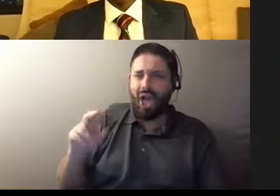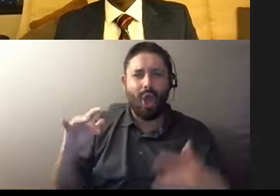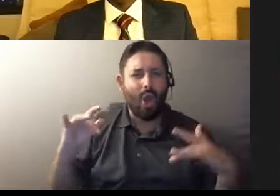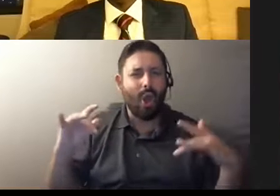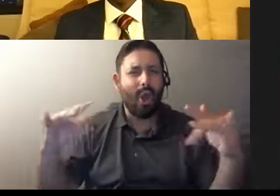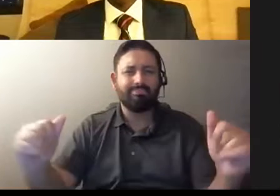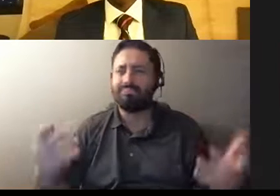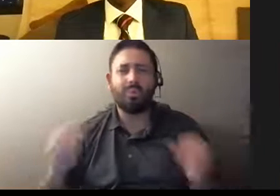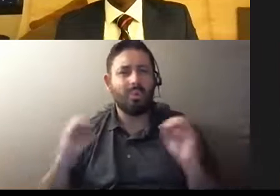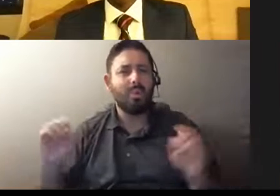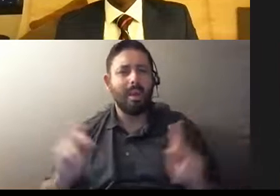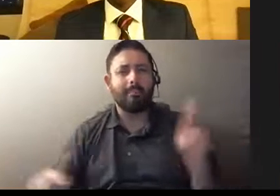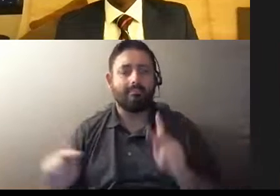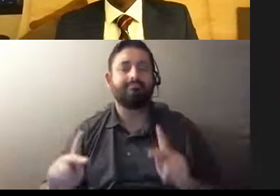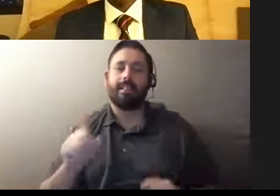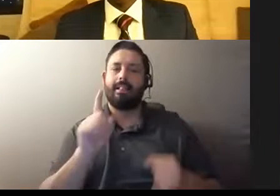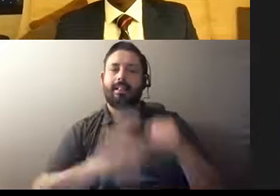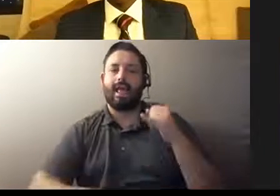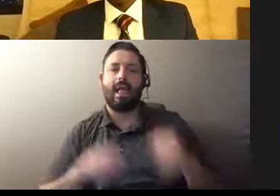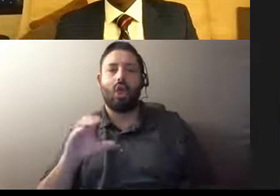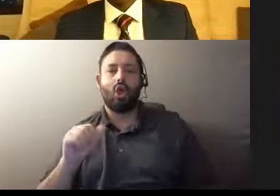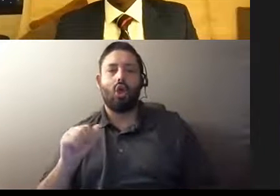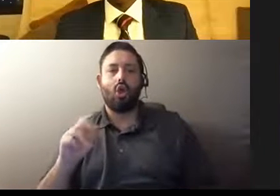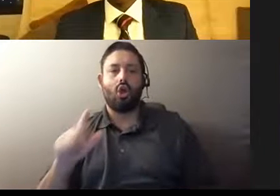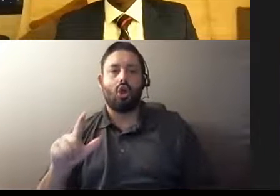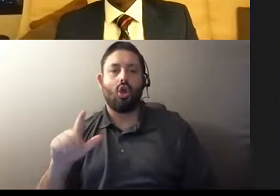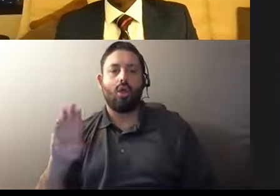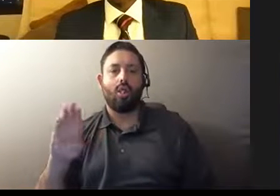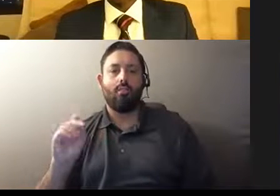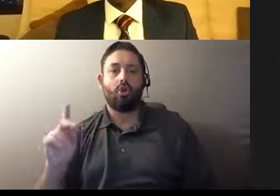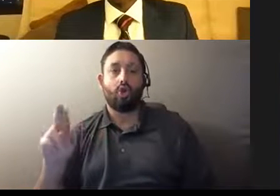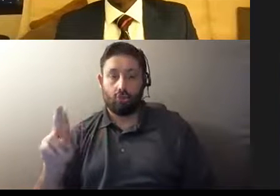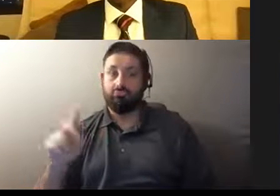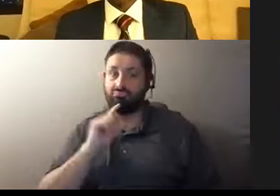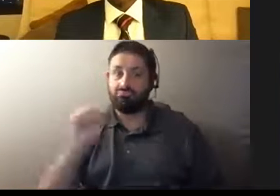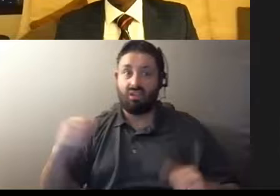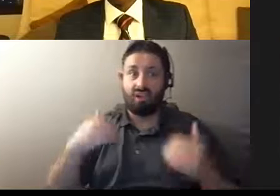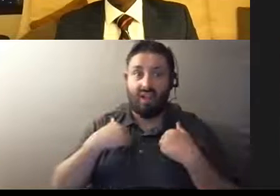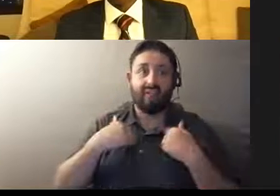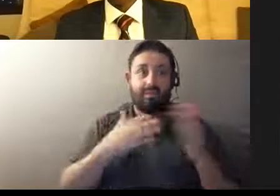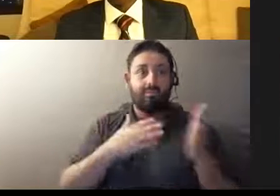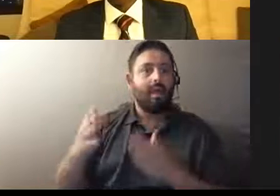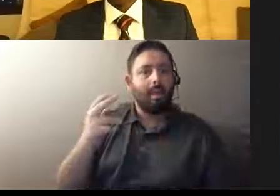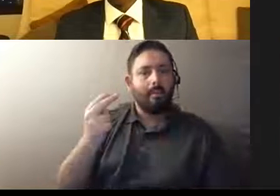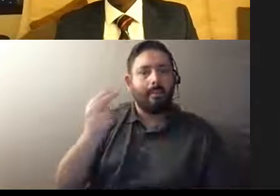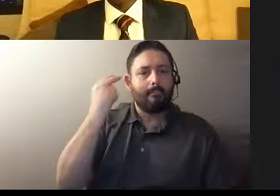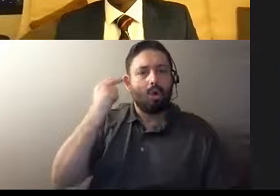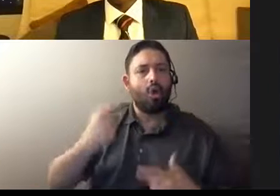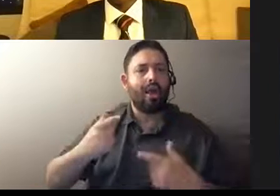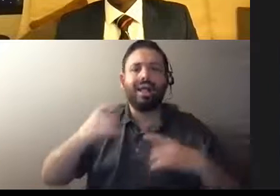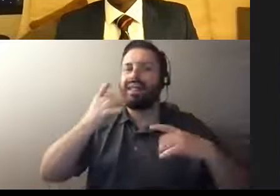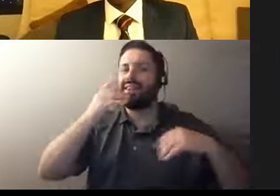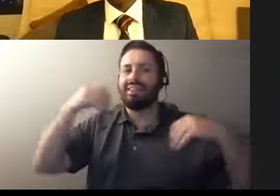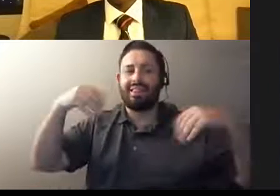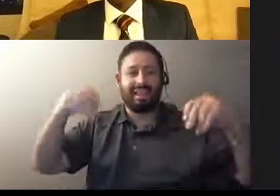And last, Carl Booker. Yes, I actually have a plan called the Memorial Light Project. District 2 is